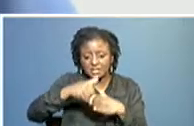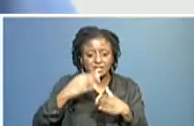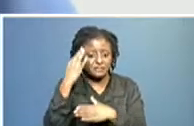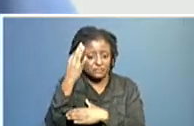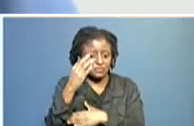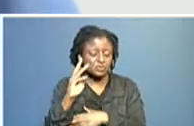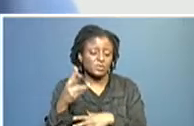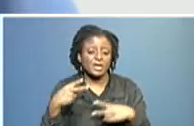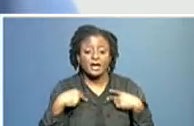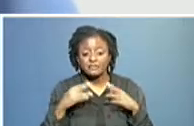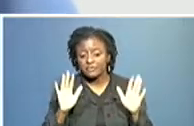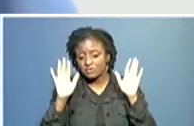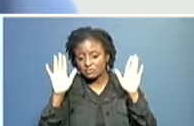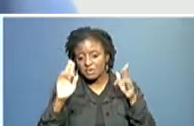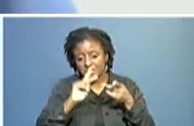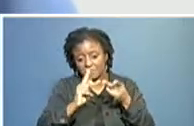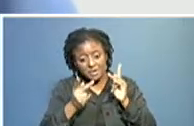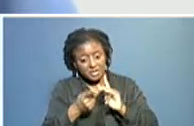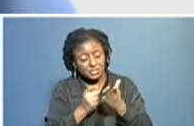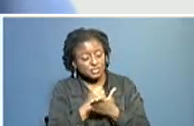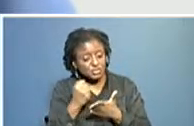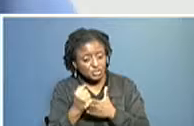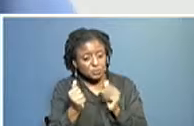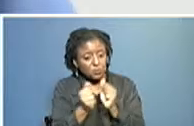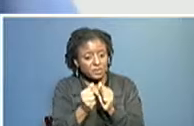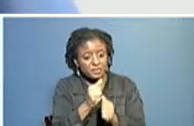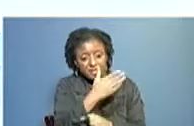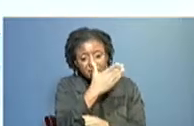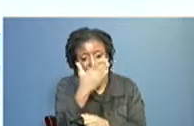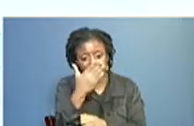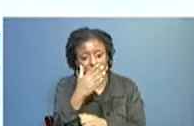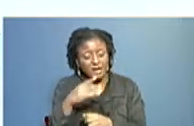Air Canada, and we anticipate that they're going to be back.